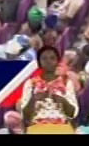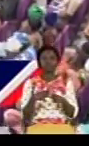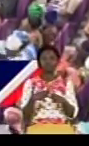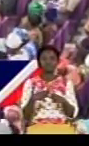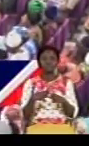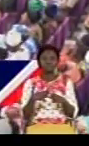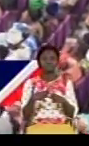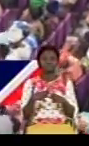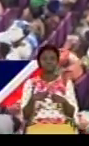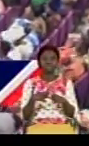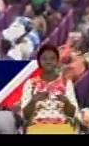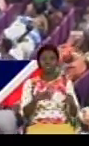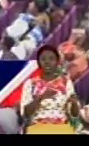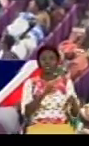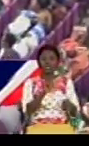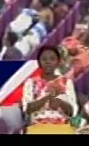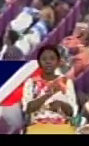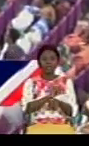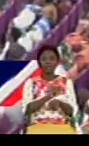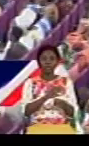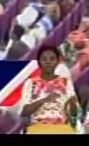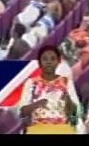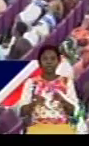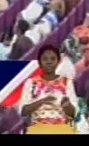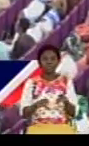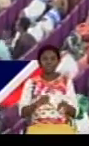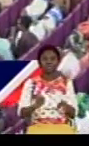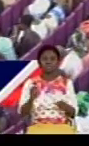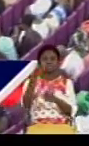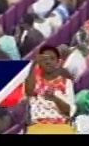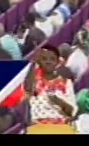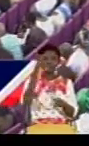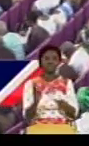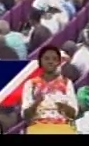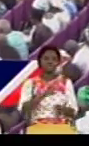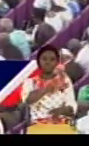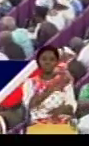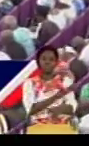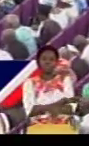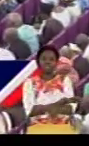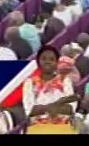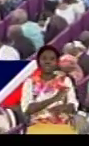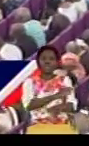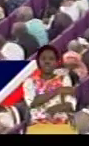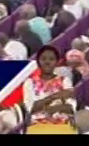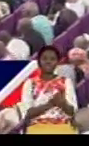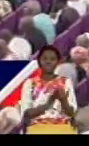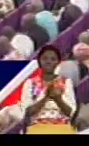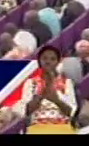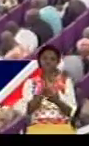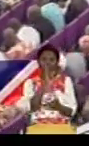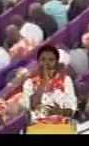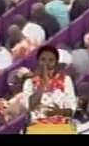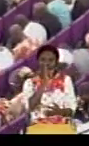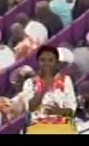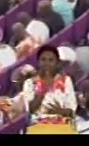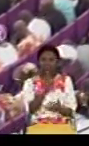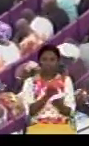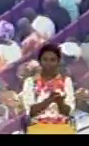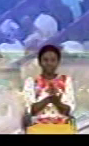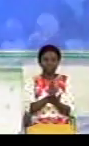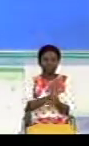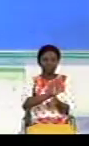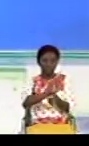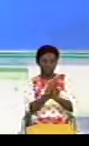mighty arm through genuine repentance. The arm of the Lord might have been dormant in